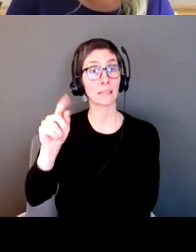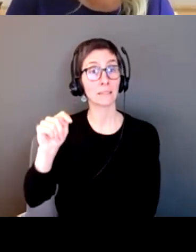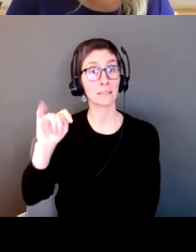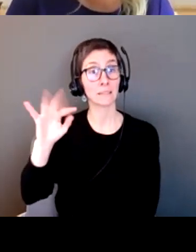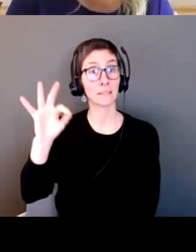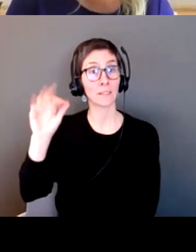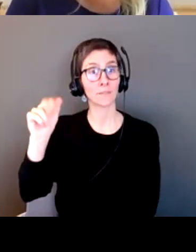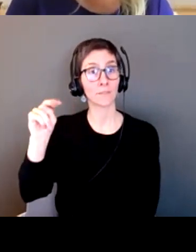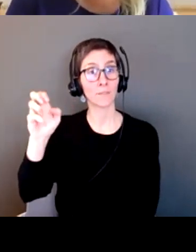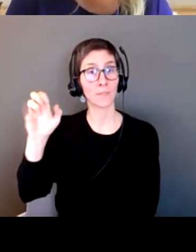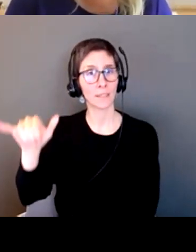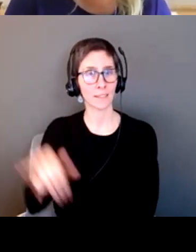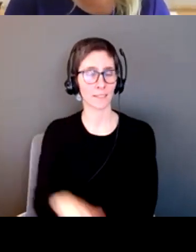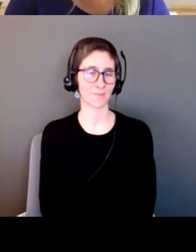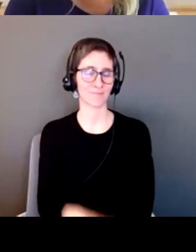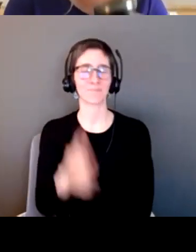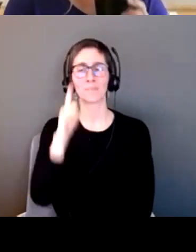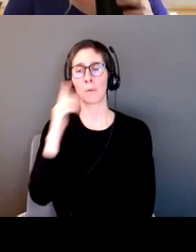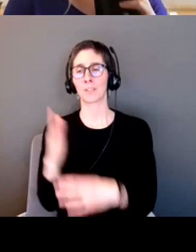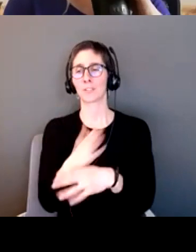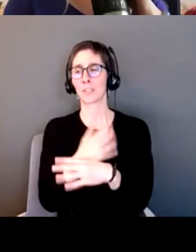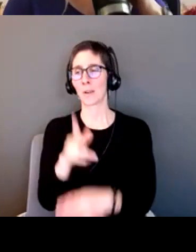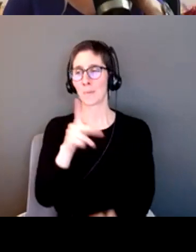Absolutely. I'm going to share my PowerPoint here.